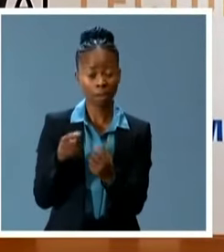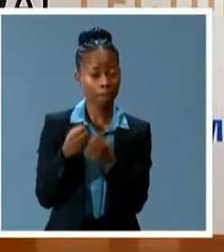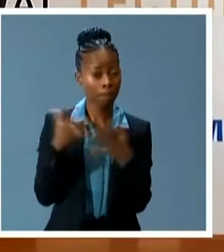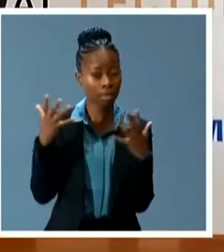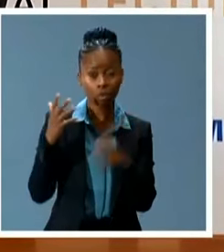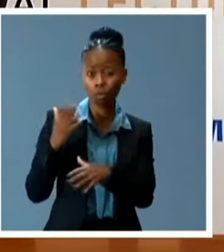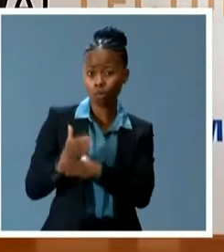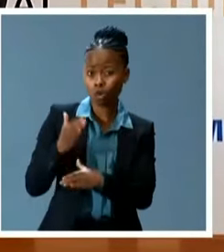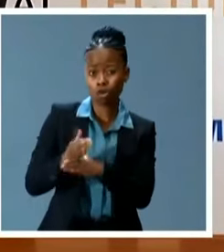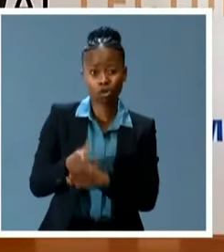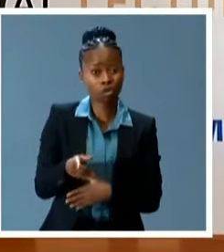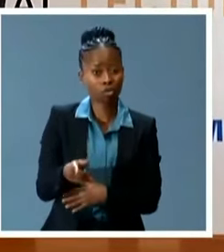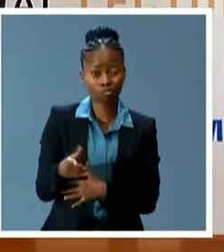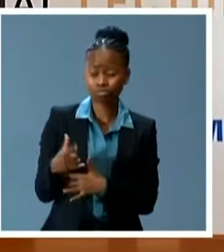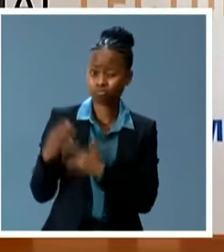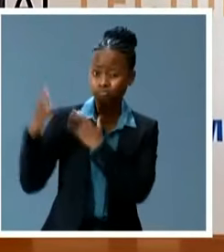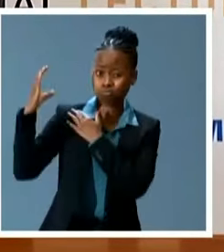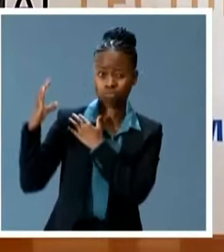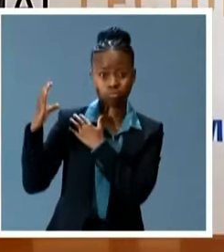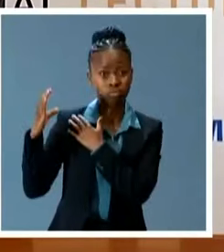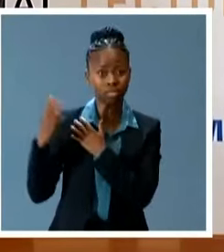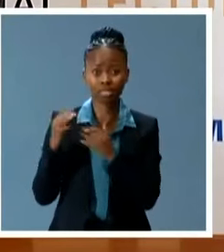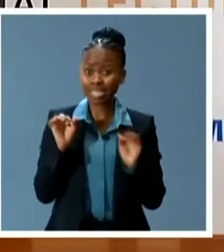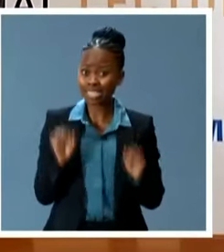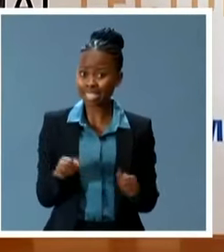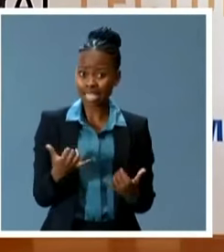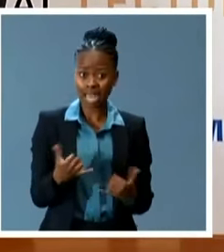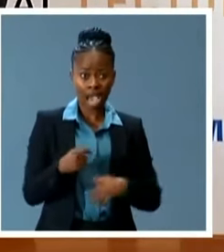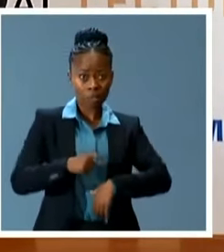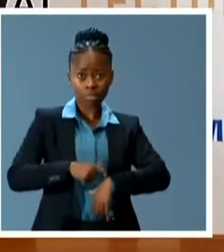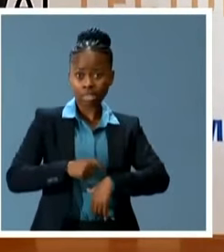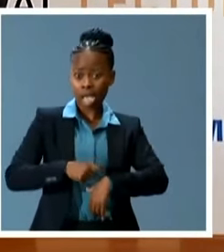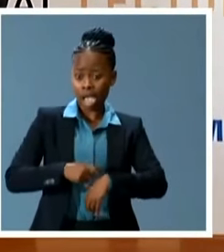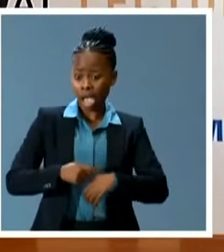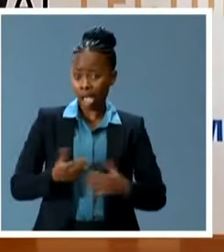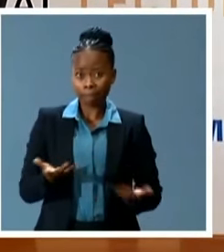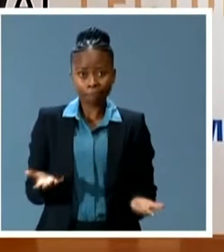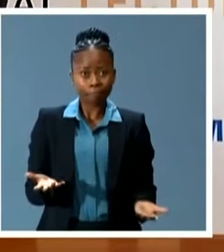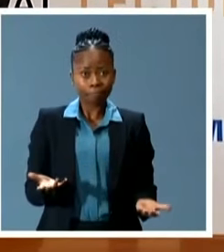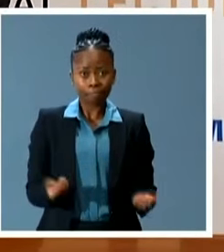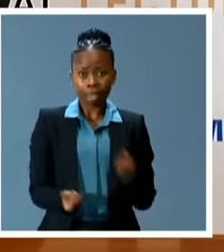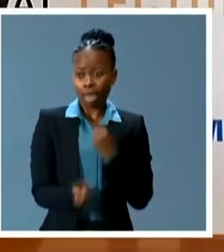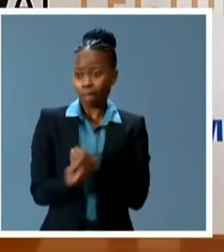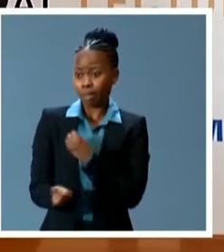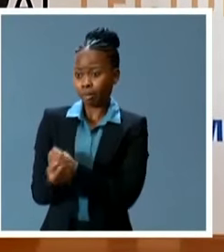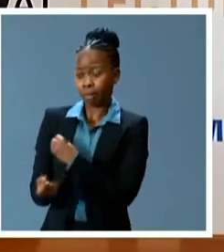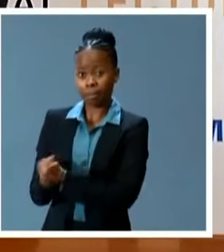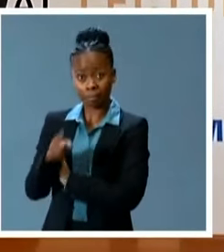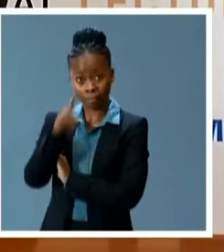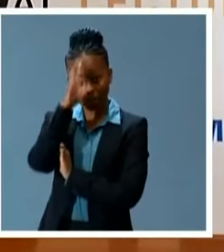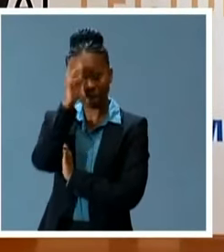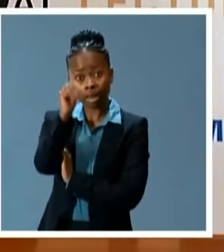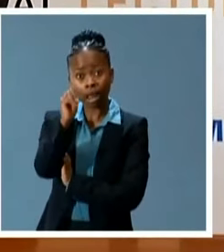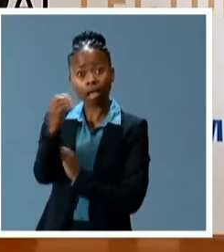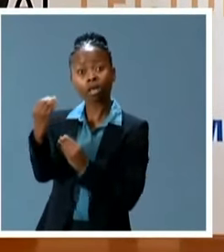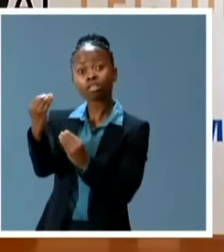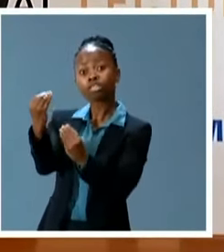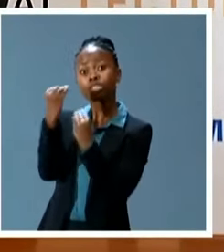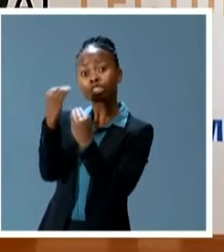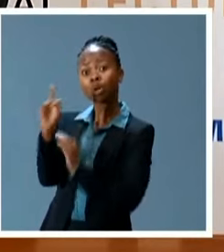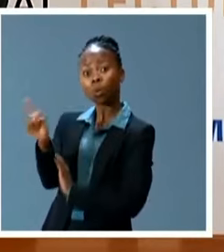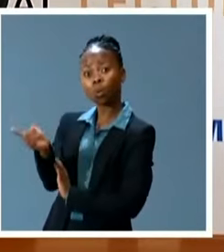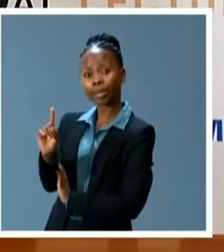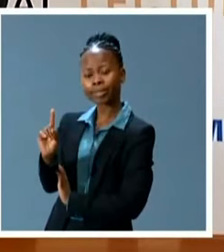us. Even as we live in these troubled times, it was Nelson Mandela who taught us to